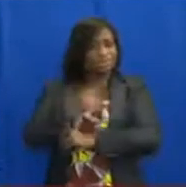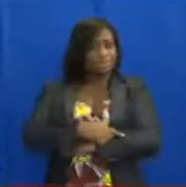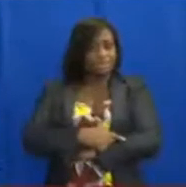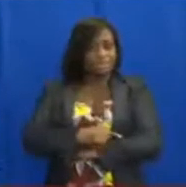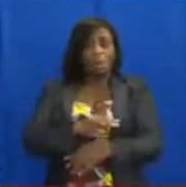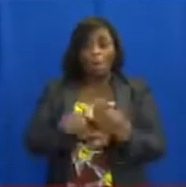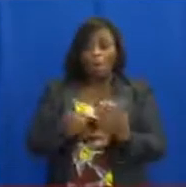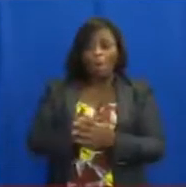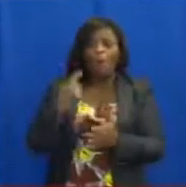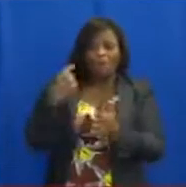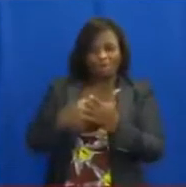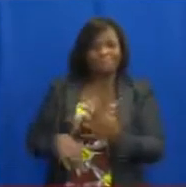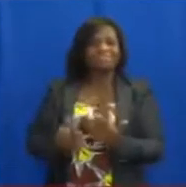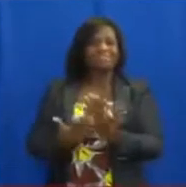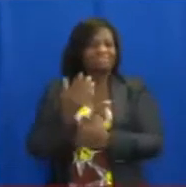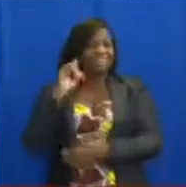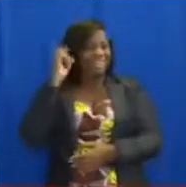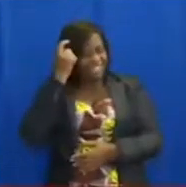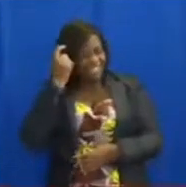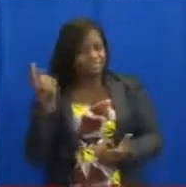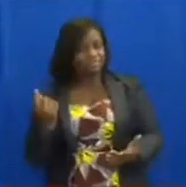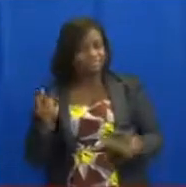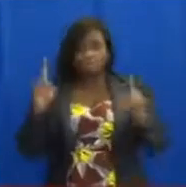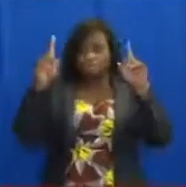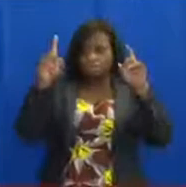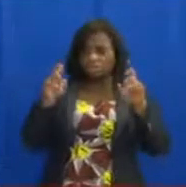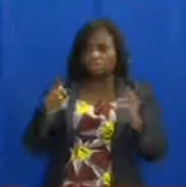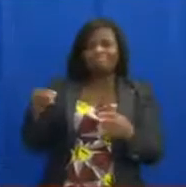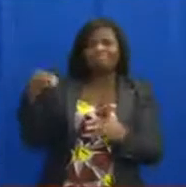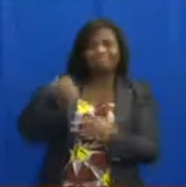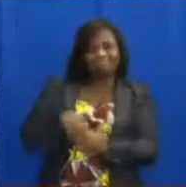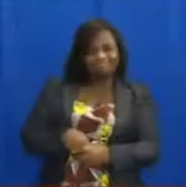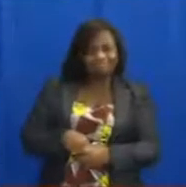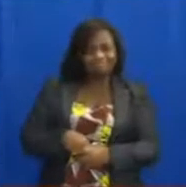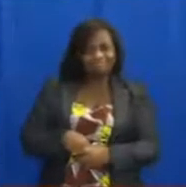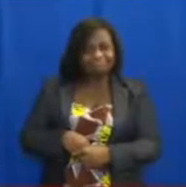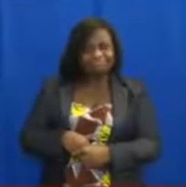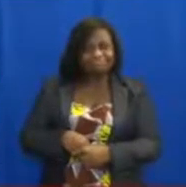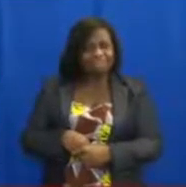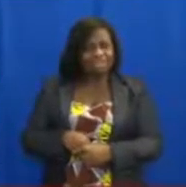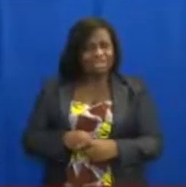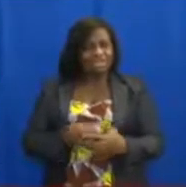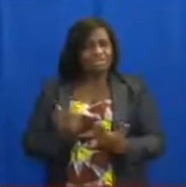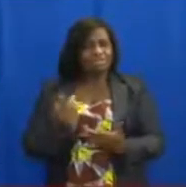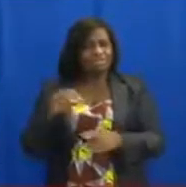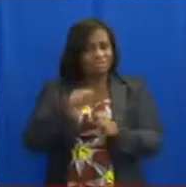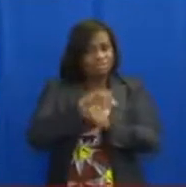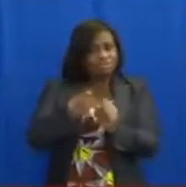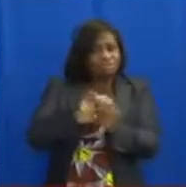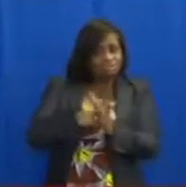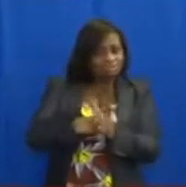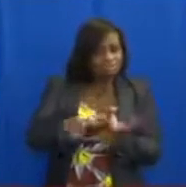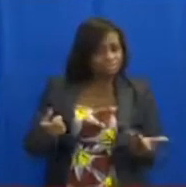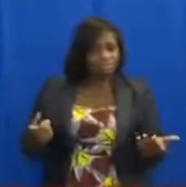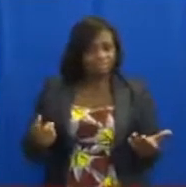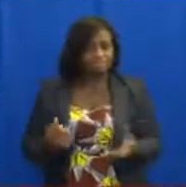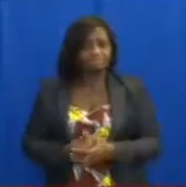also borne by government. This test will also include genomic sequencing for